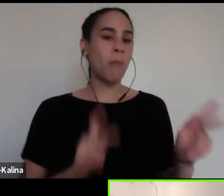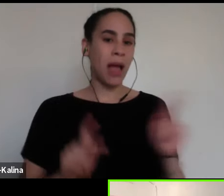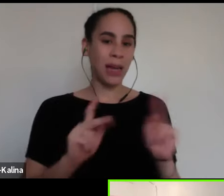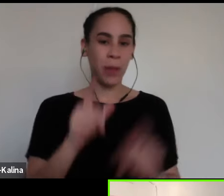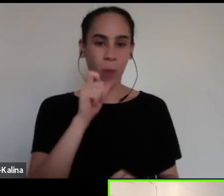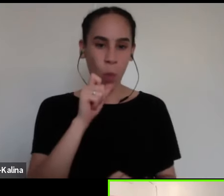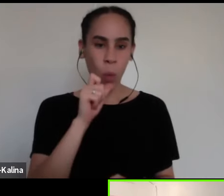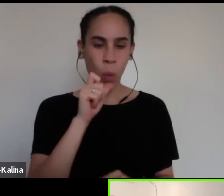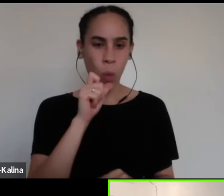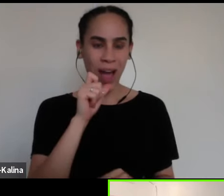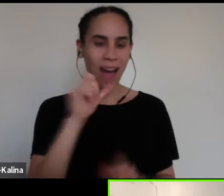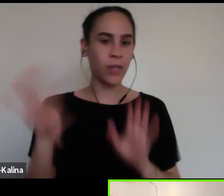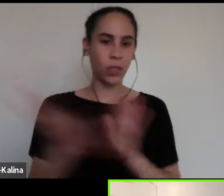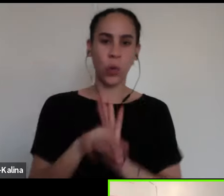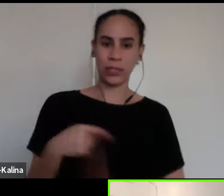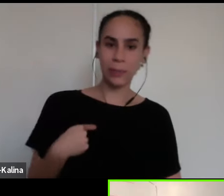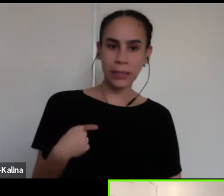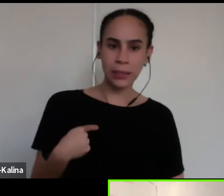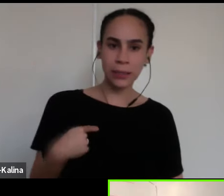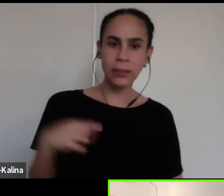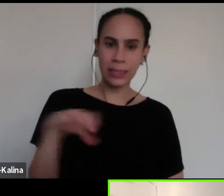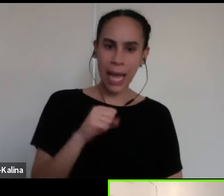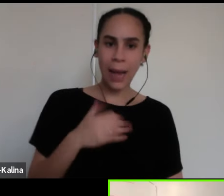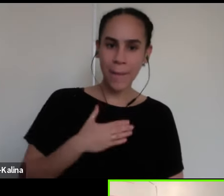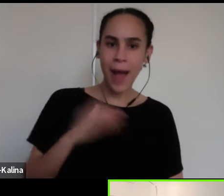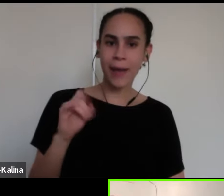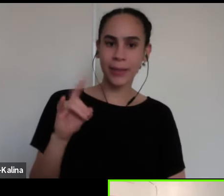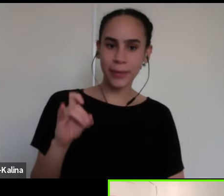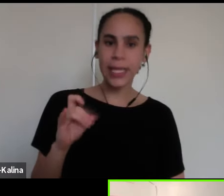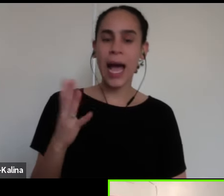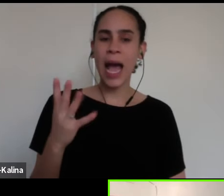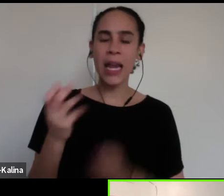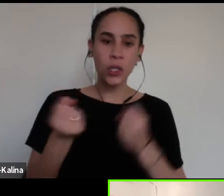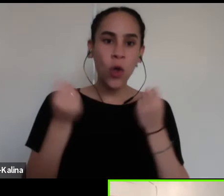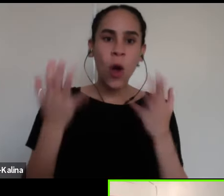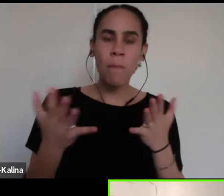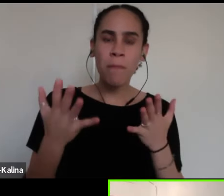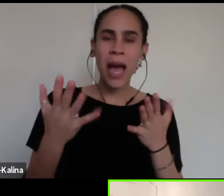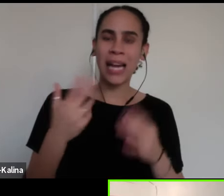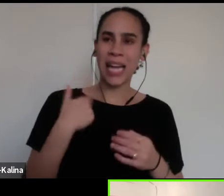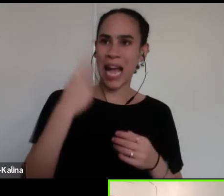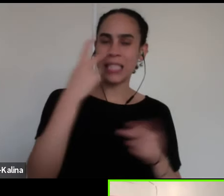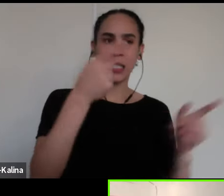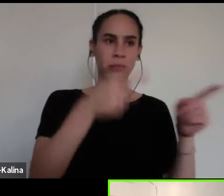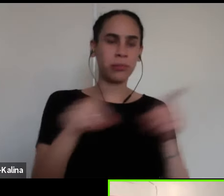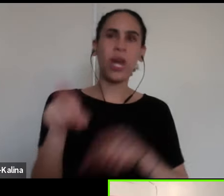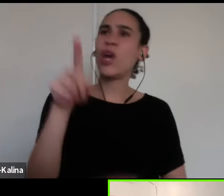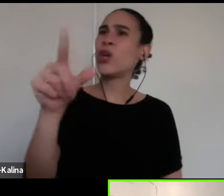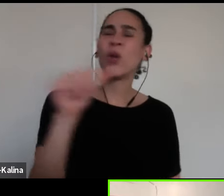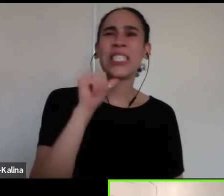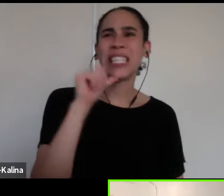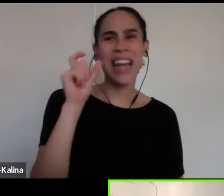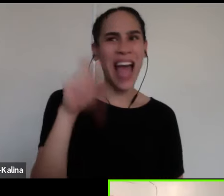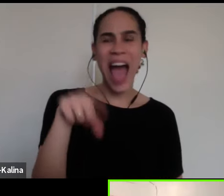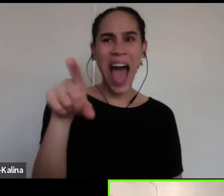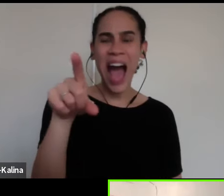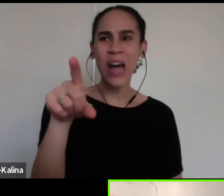side. There are so many places where I think to myself, you did not need to do that. You did not need to stick your neck out for me